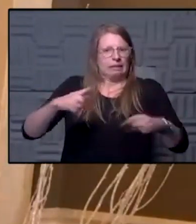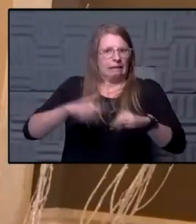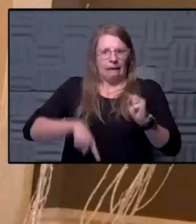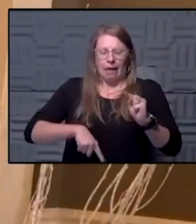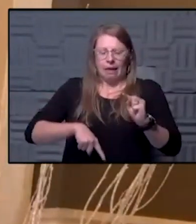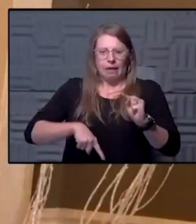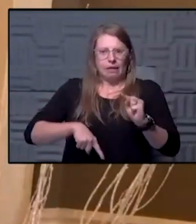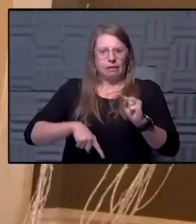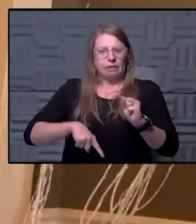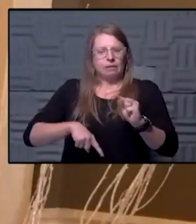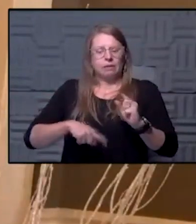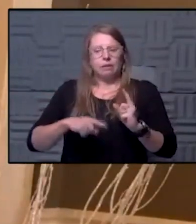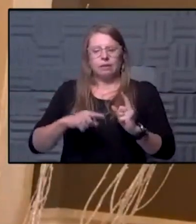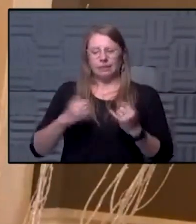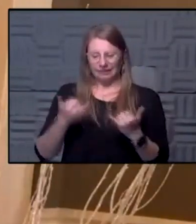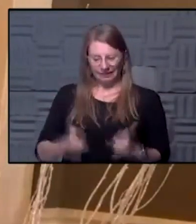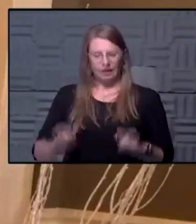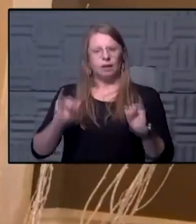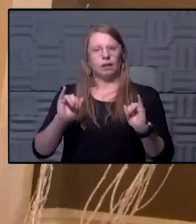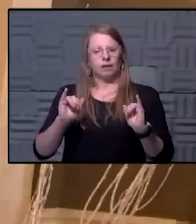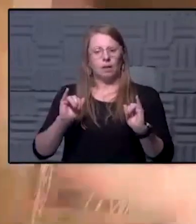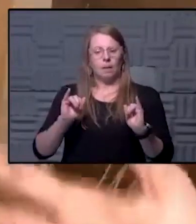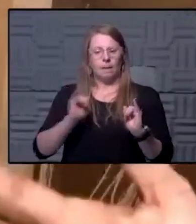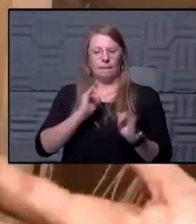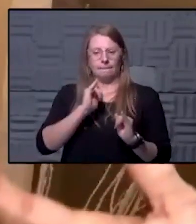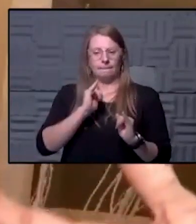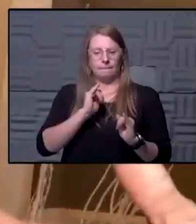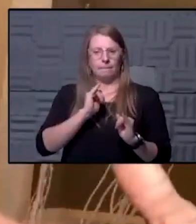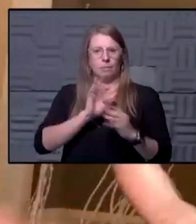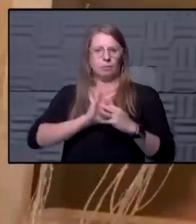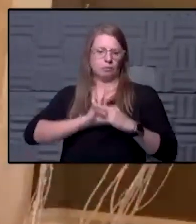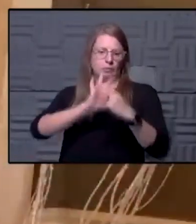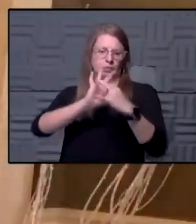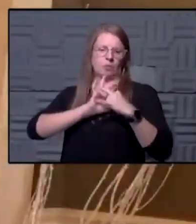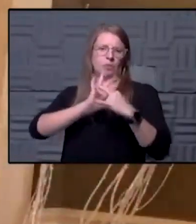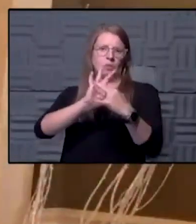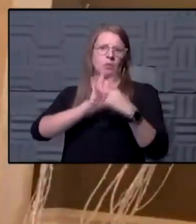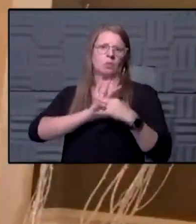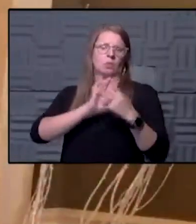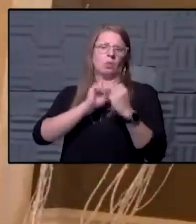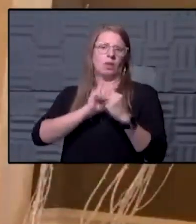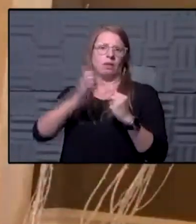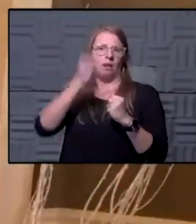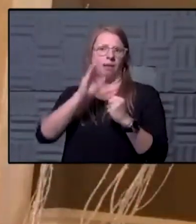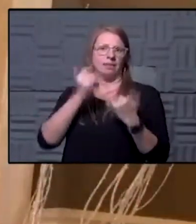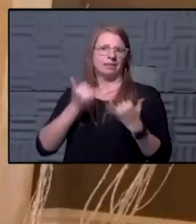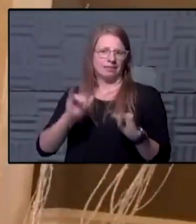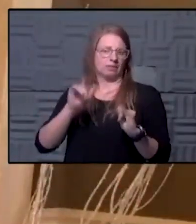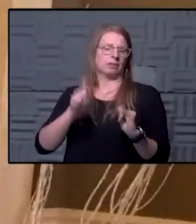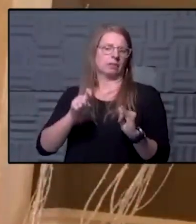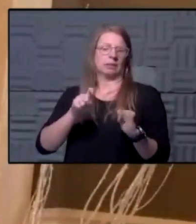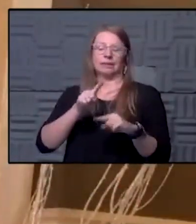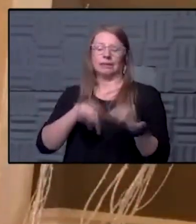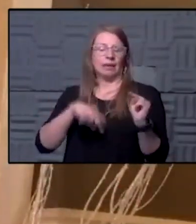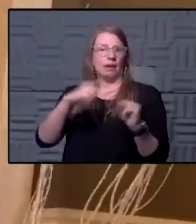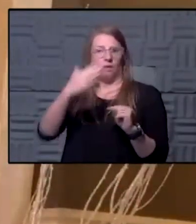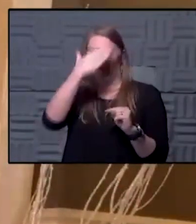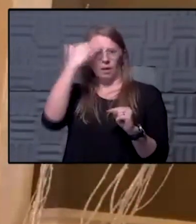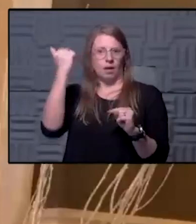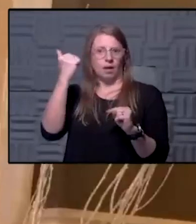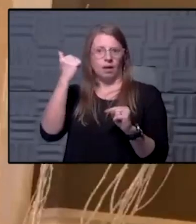emphasis is that you still have to have that personal relationship with God. And you cannot forget